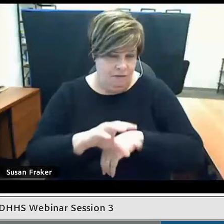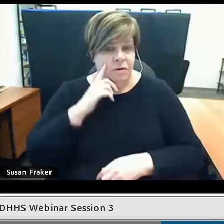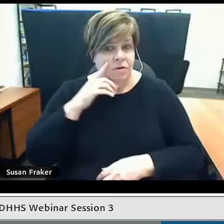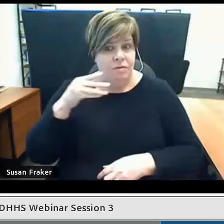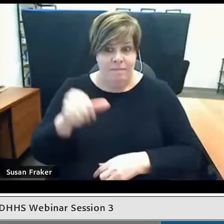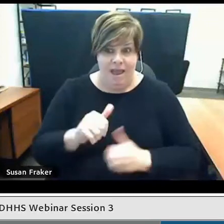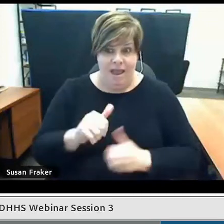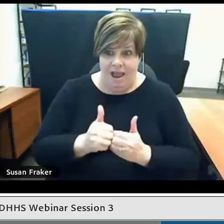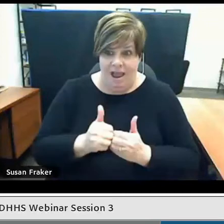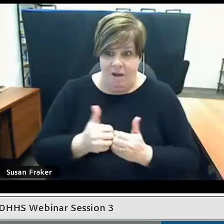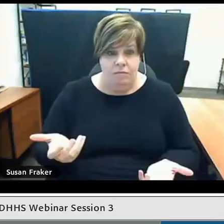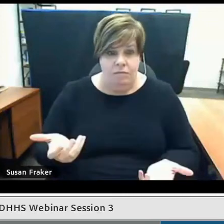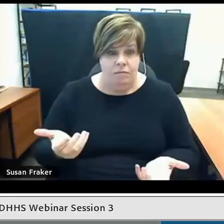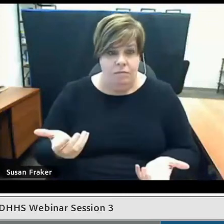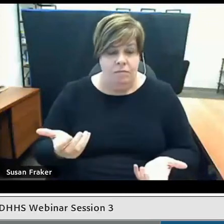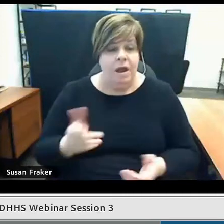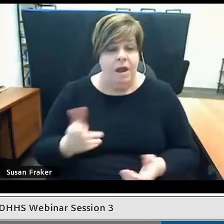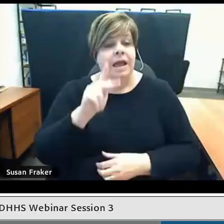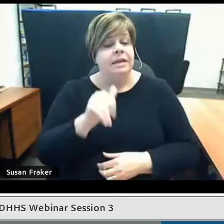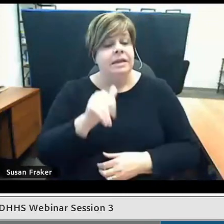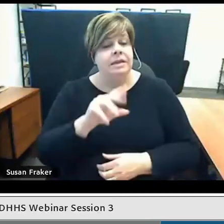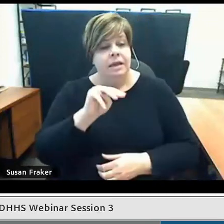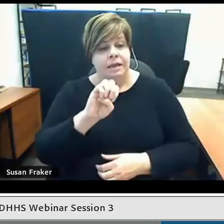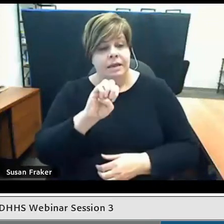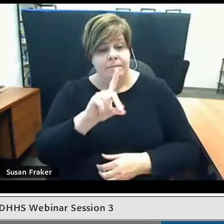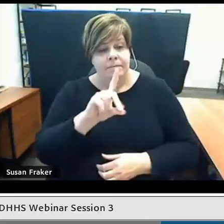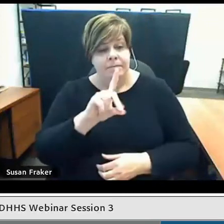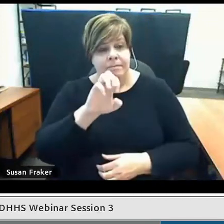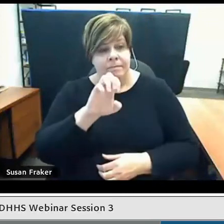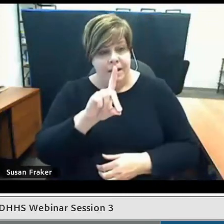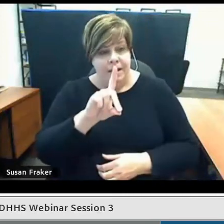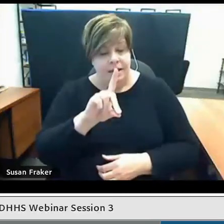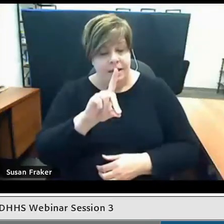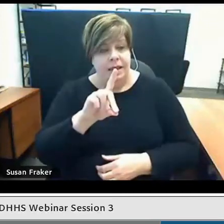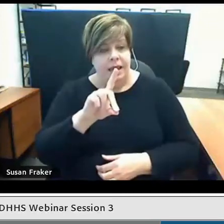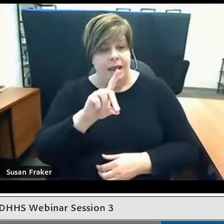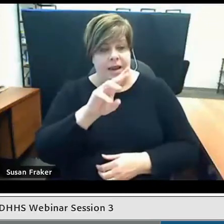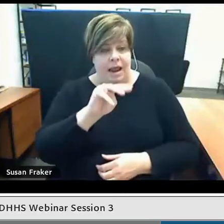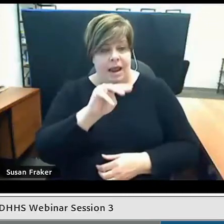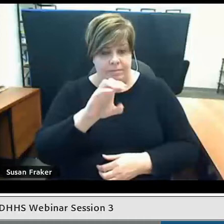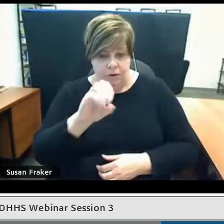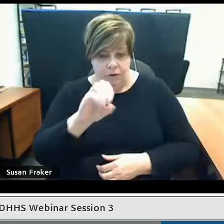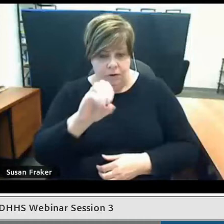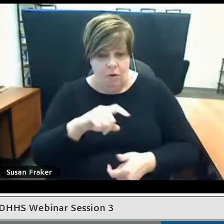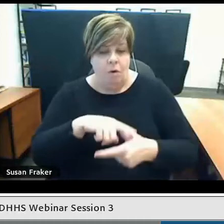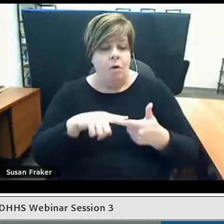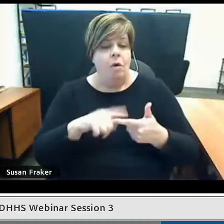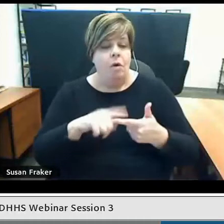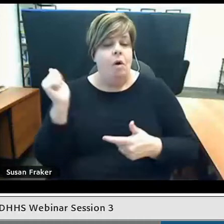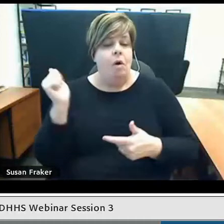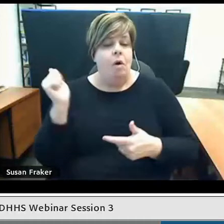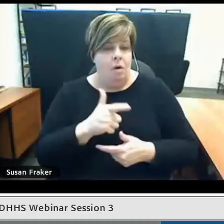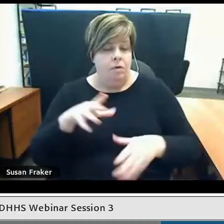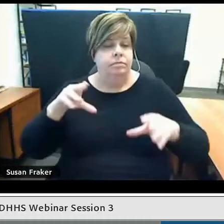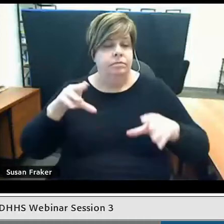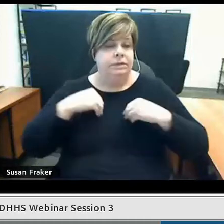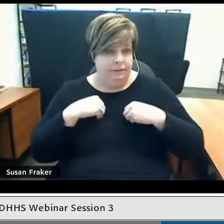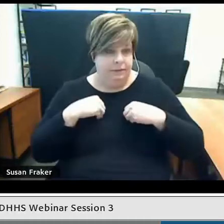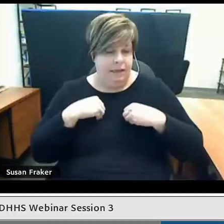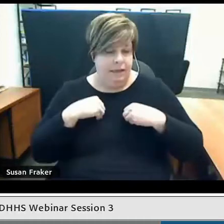this? The Kentucky Medicaid Managed Care Organizations, the MCOs, currently all of them except